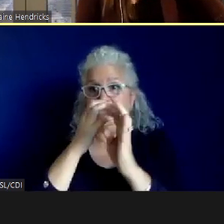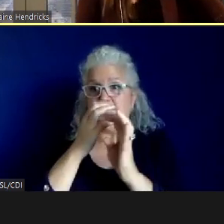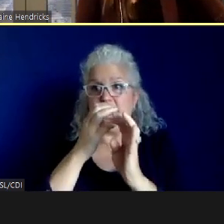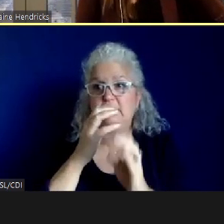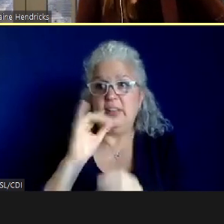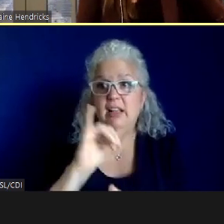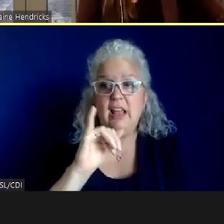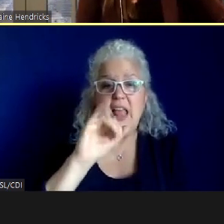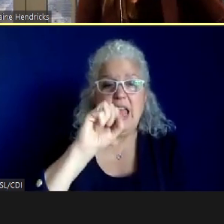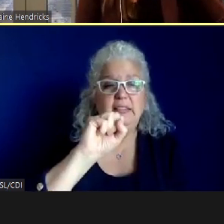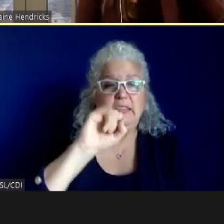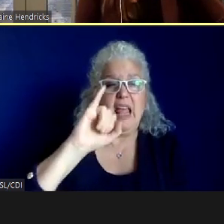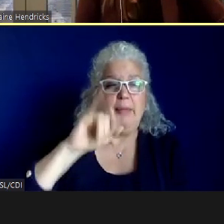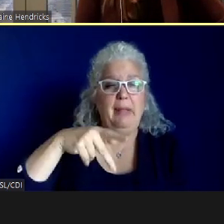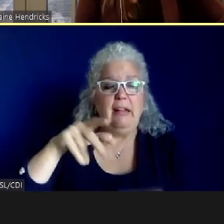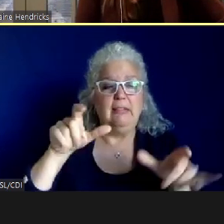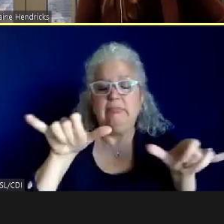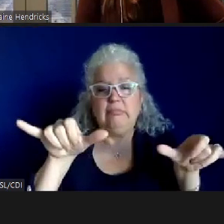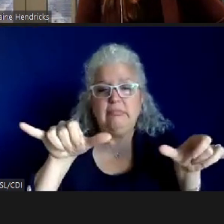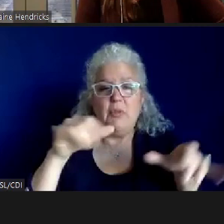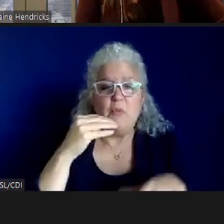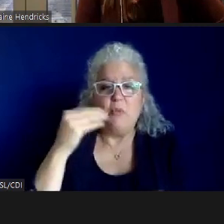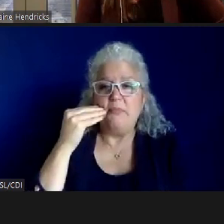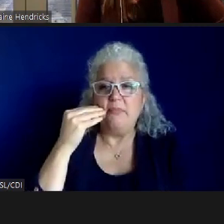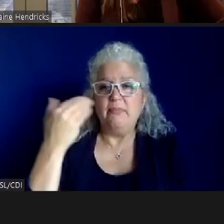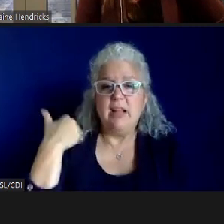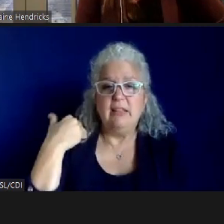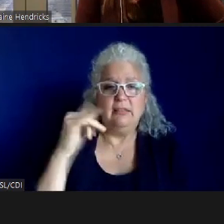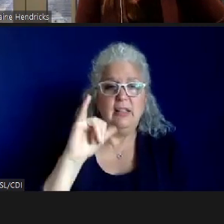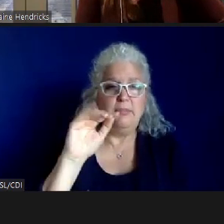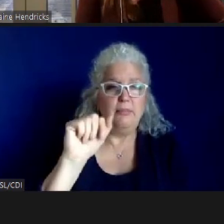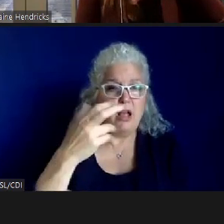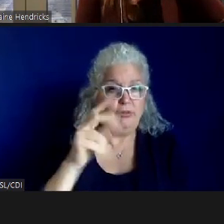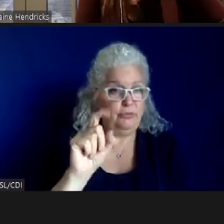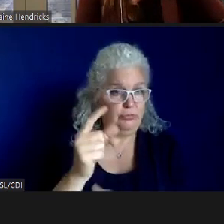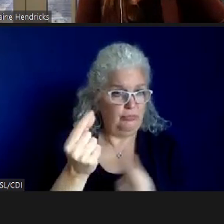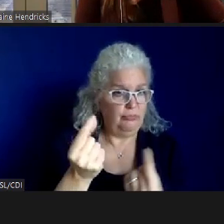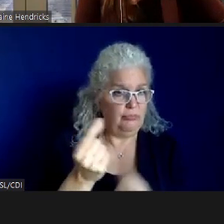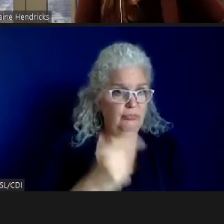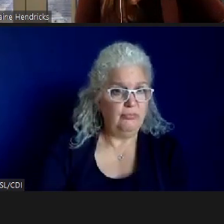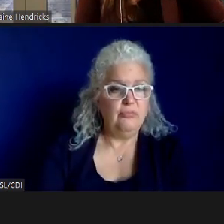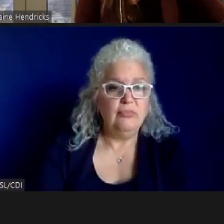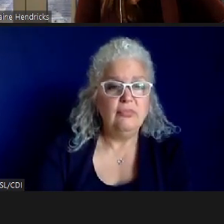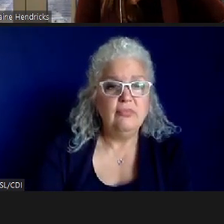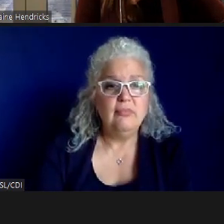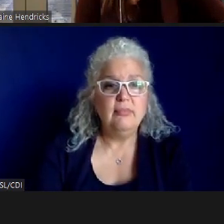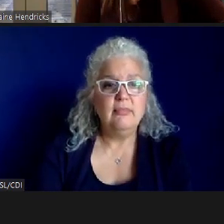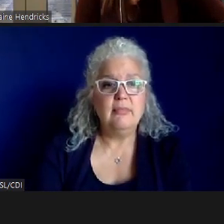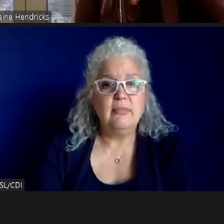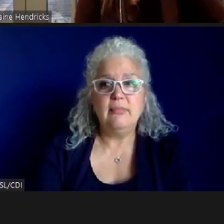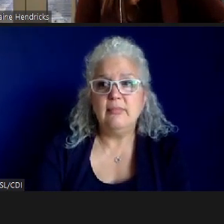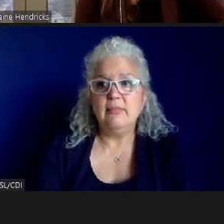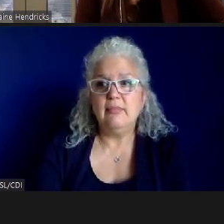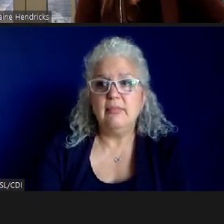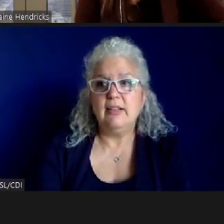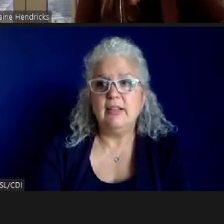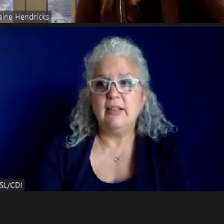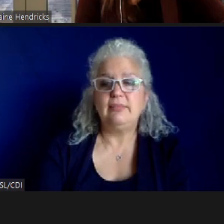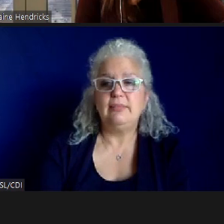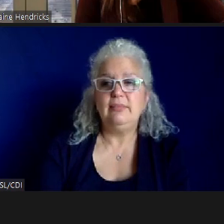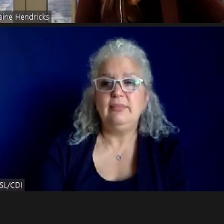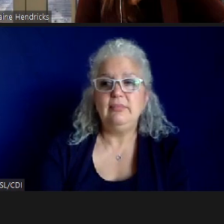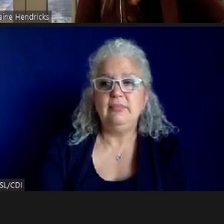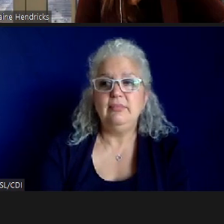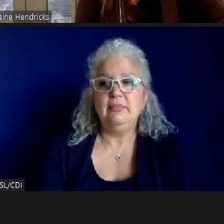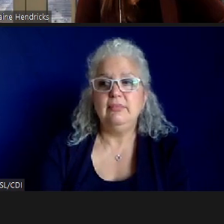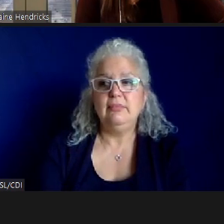experienced in March? We have not, we can sort of preview what our experience might be based on what happened in Southern California, because